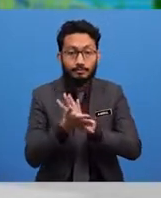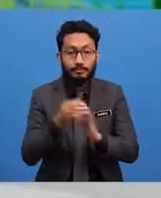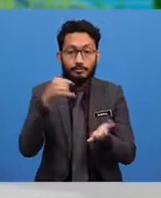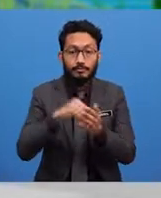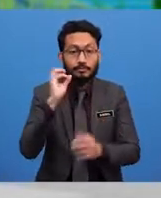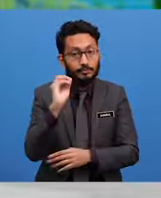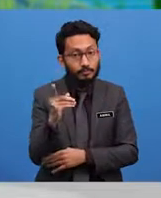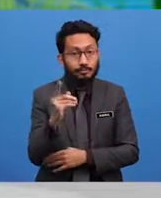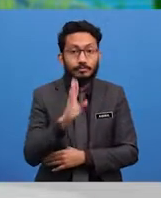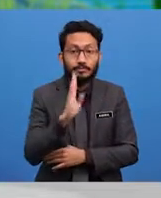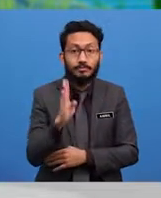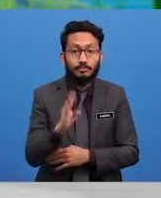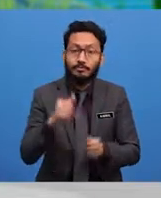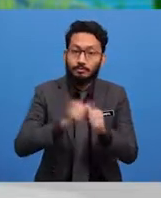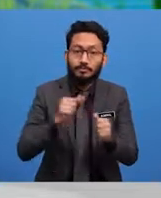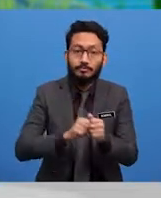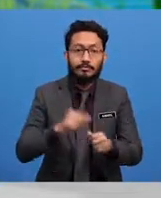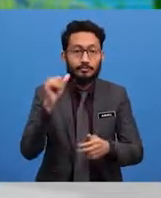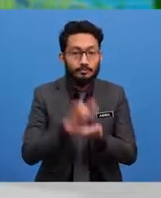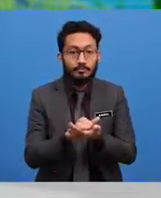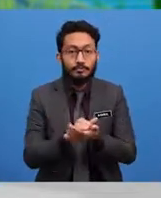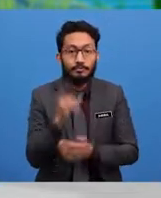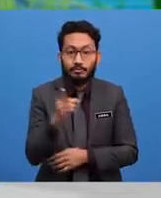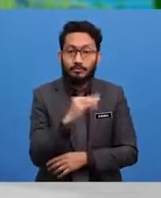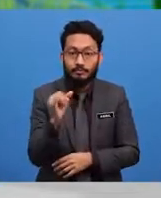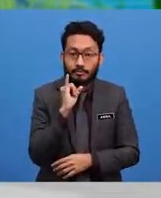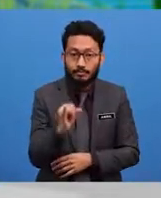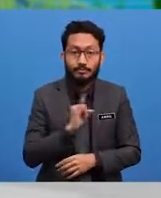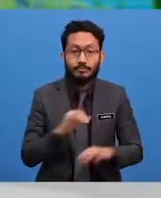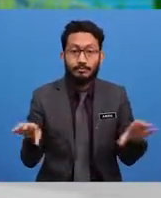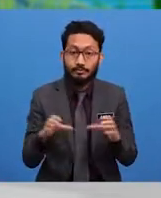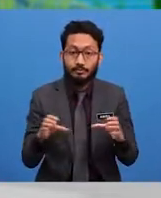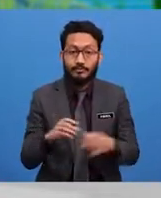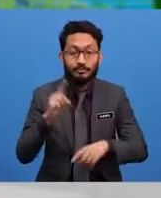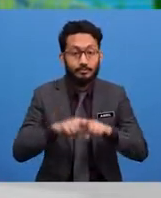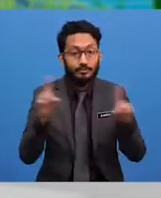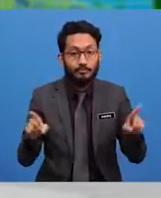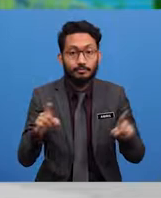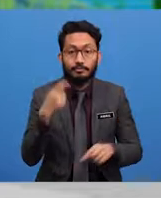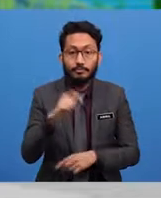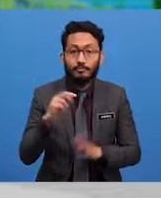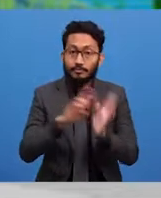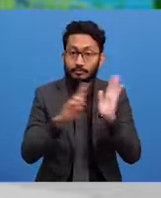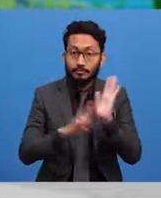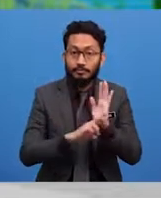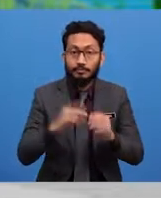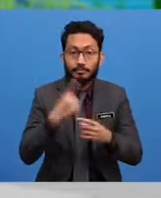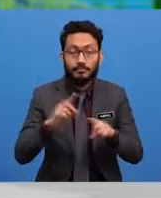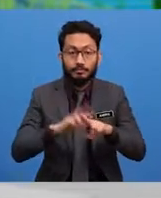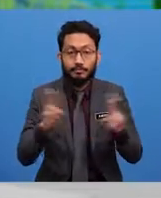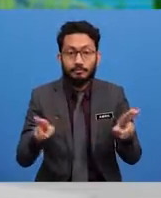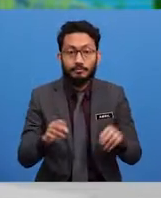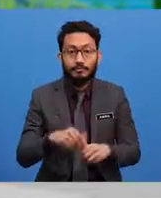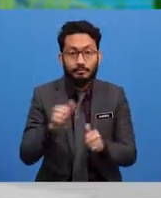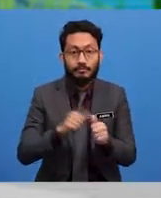be anything that you and I do. However, the rules are different for each of